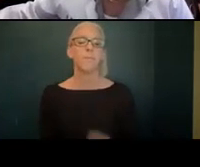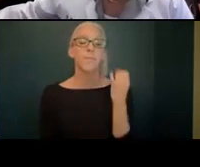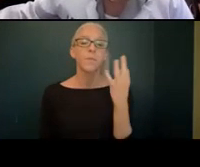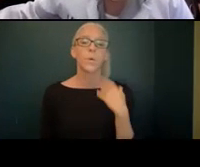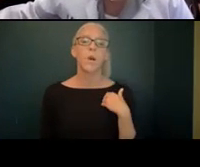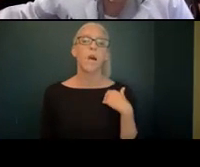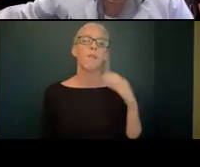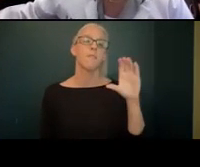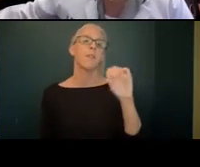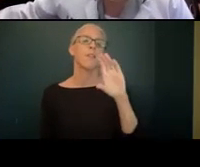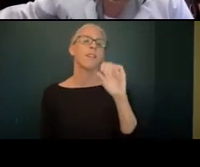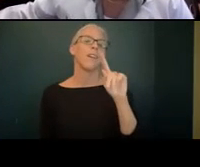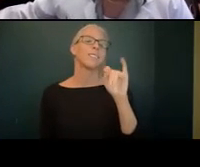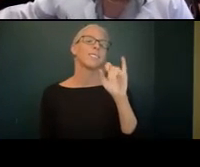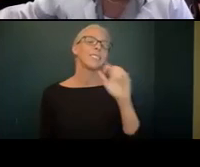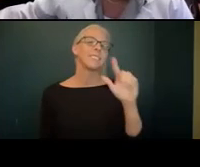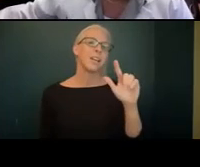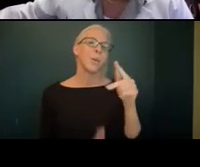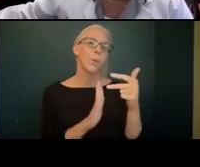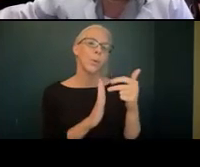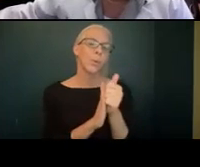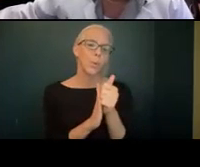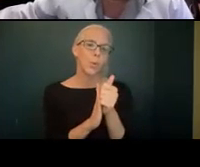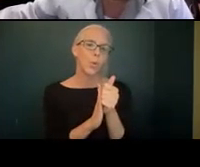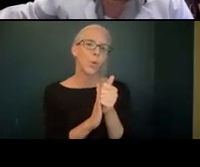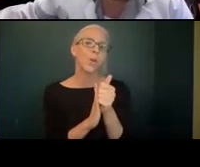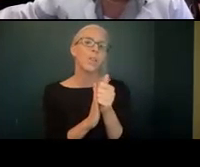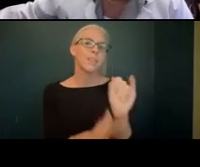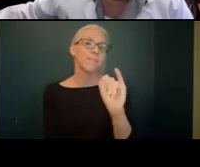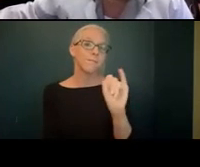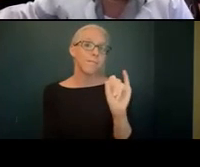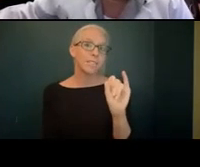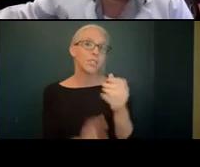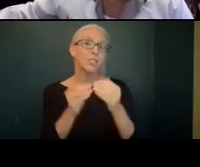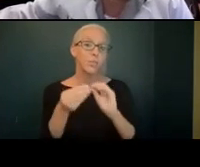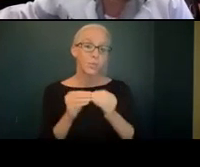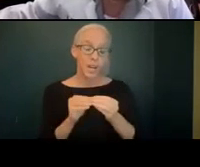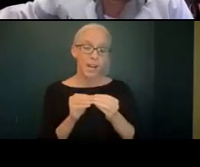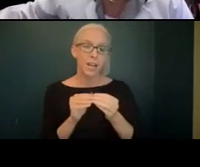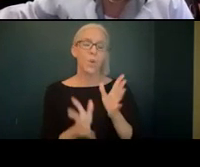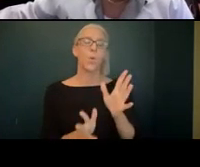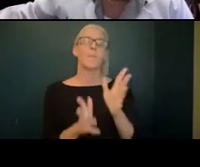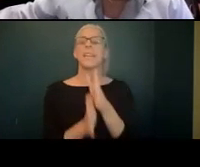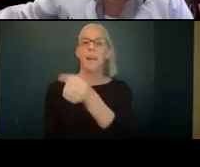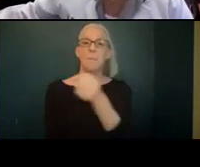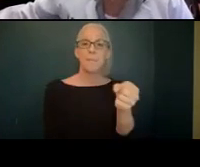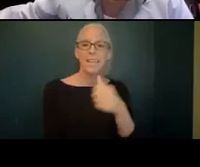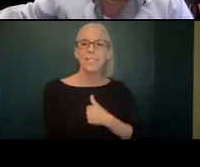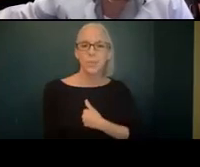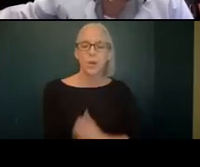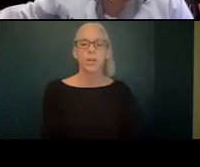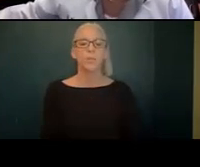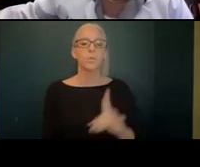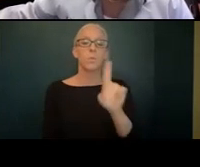that we call, the rate of infections, being admitted, for COVID, was 1% among